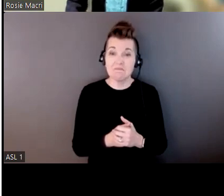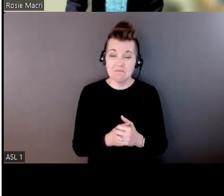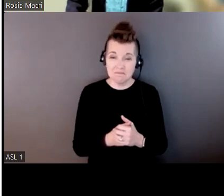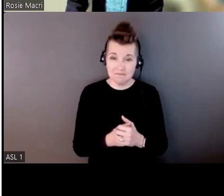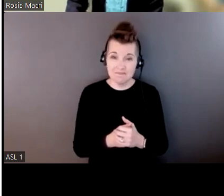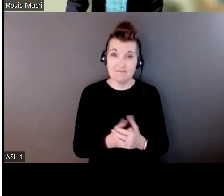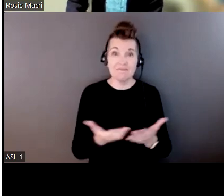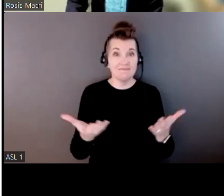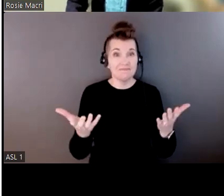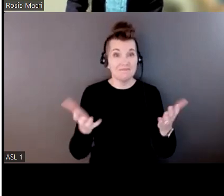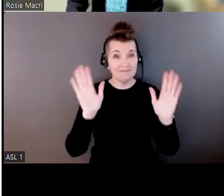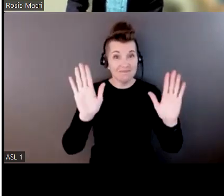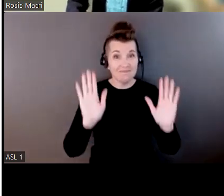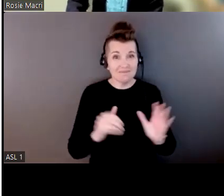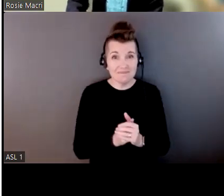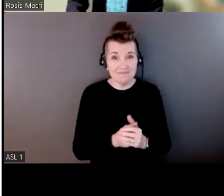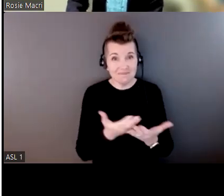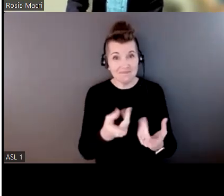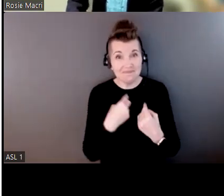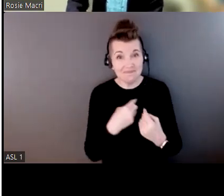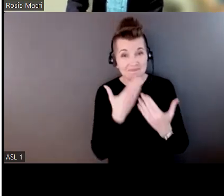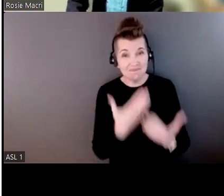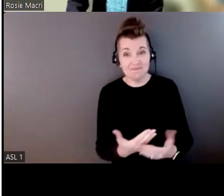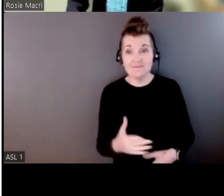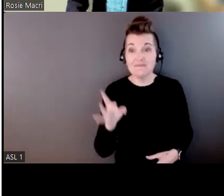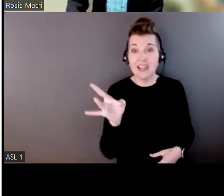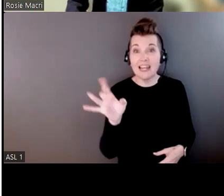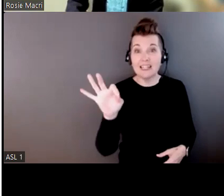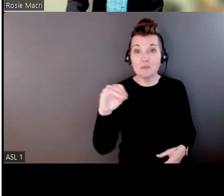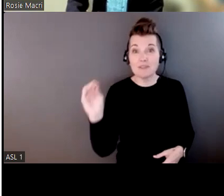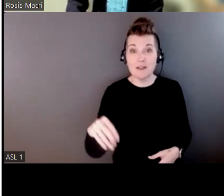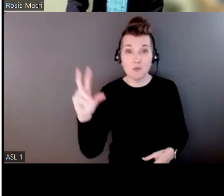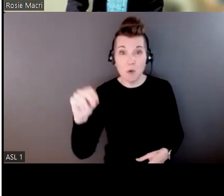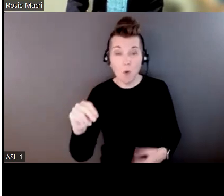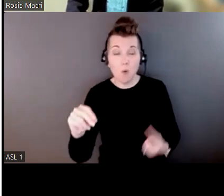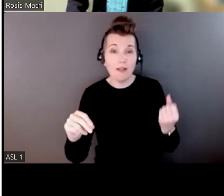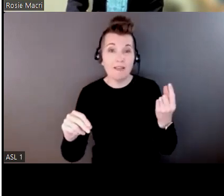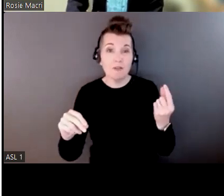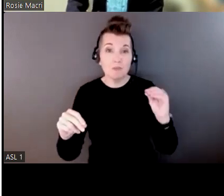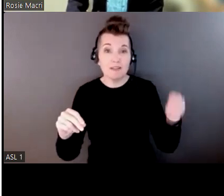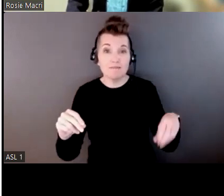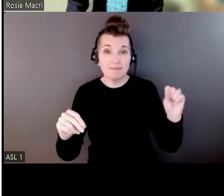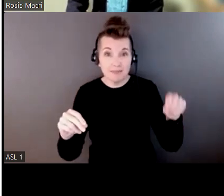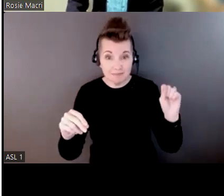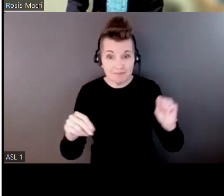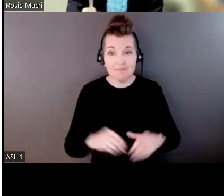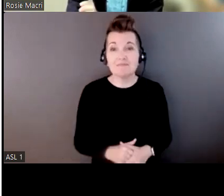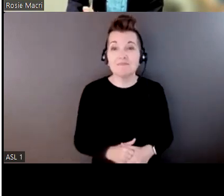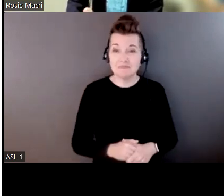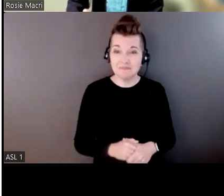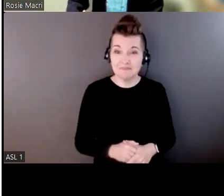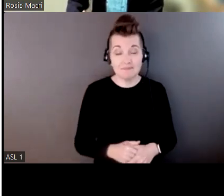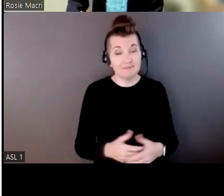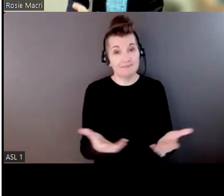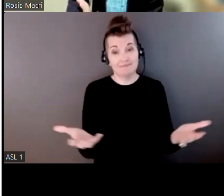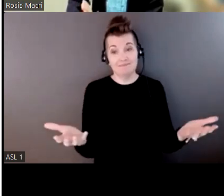Great. Okay. So we have 89% who said no and 11% who said yes. You know what?